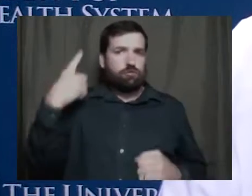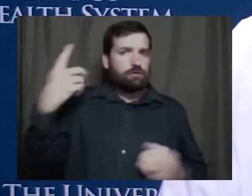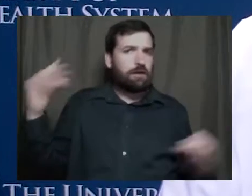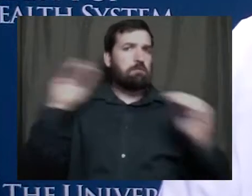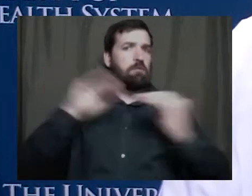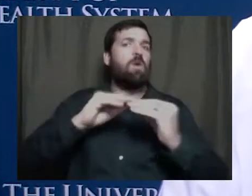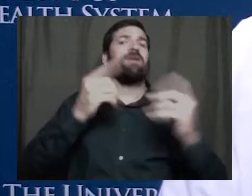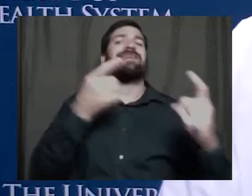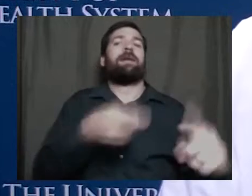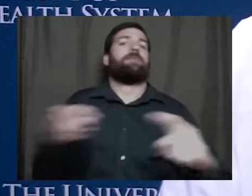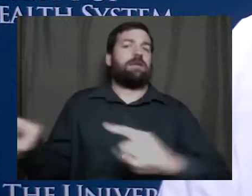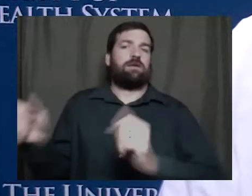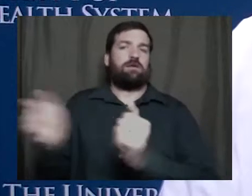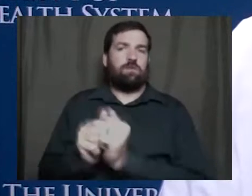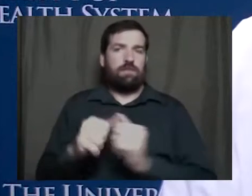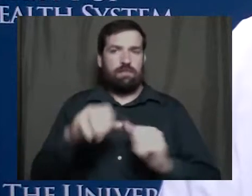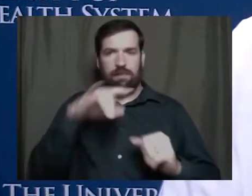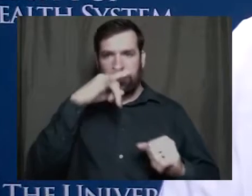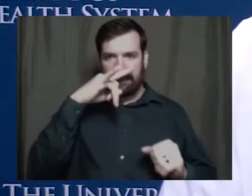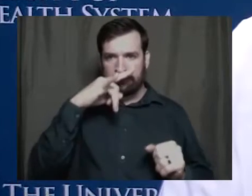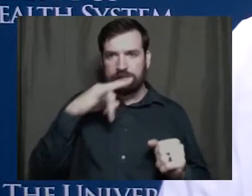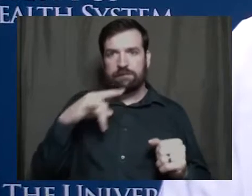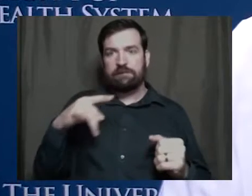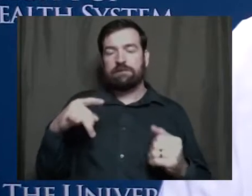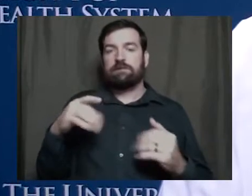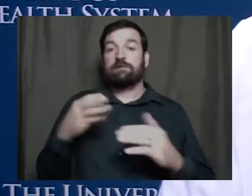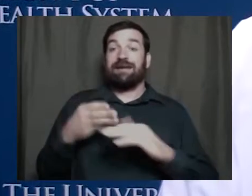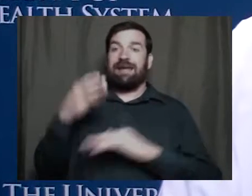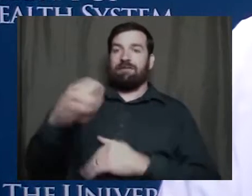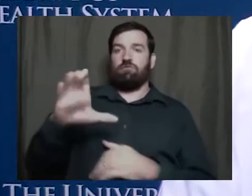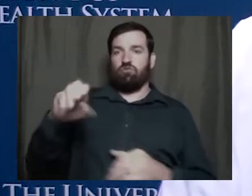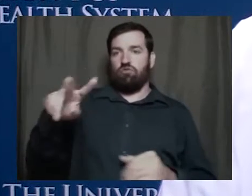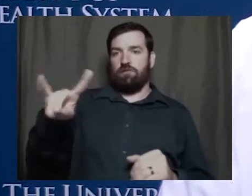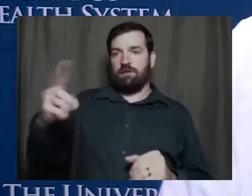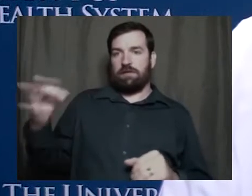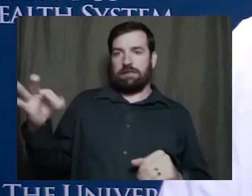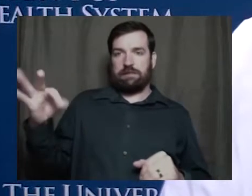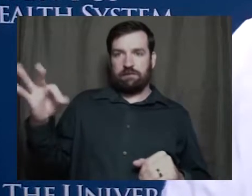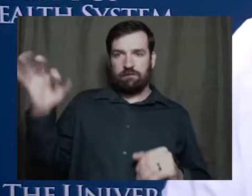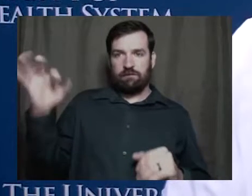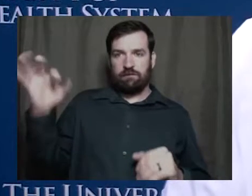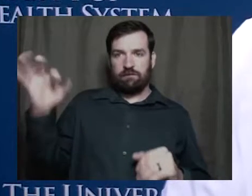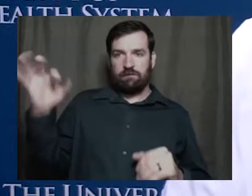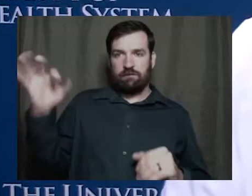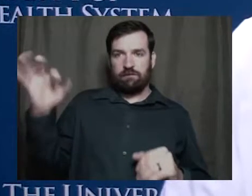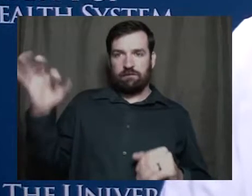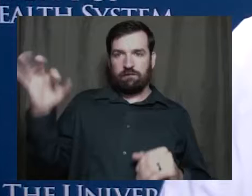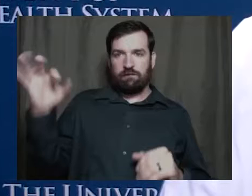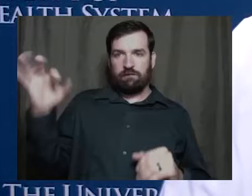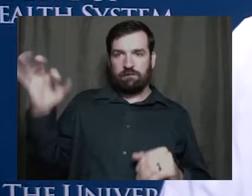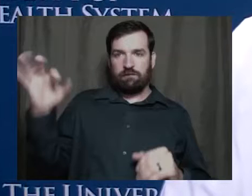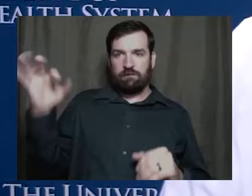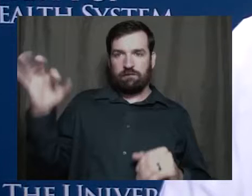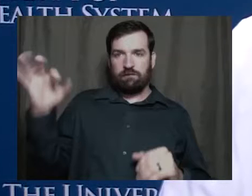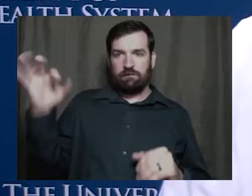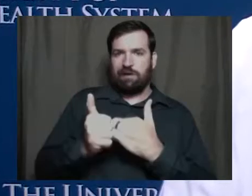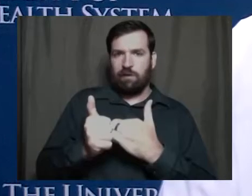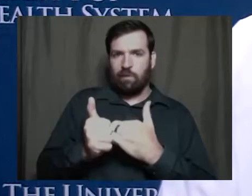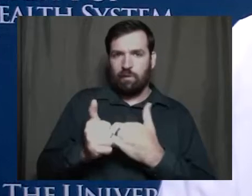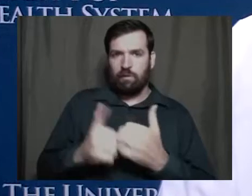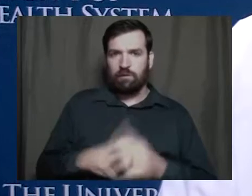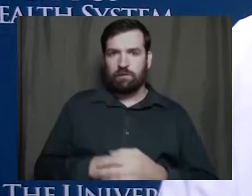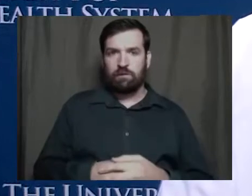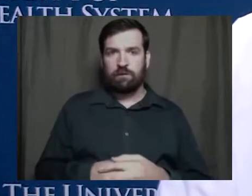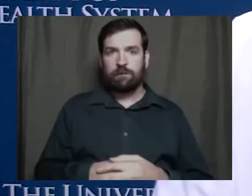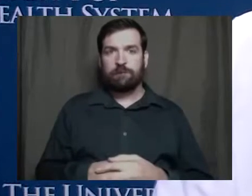with these kids post-COVID when they have this long hauler syndrome, and really what would be the right approach. But it's definitely popping up quite a